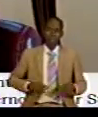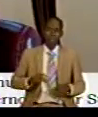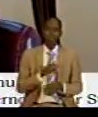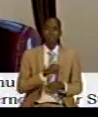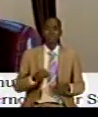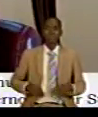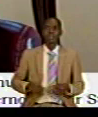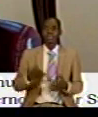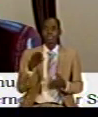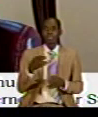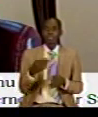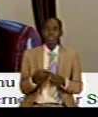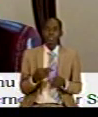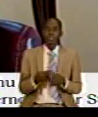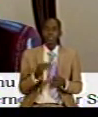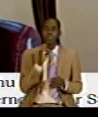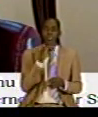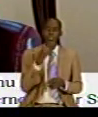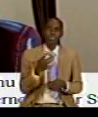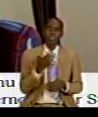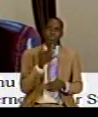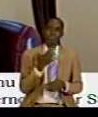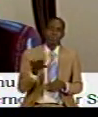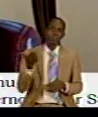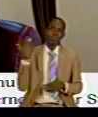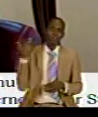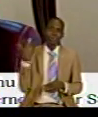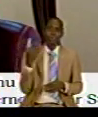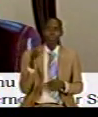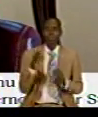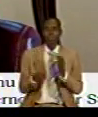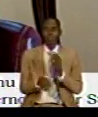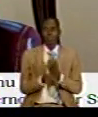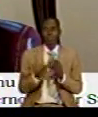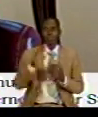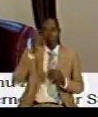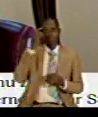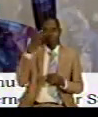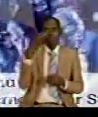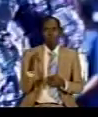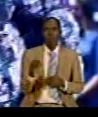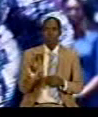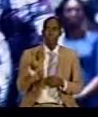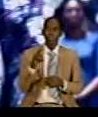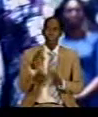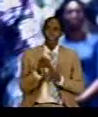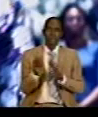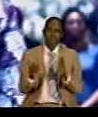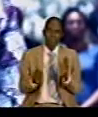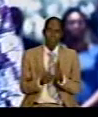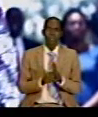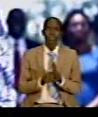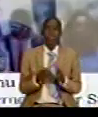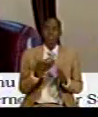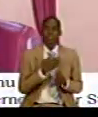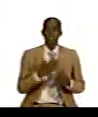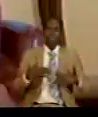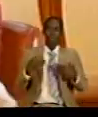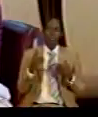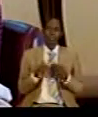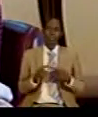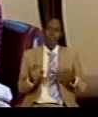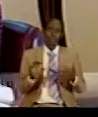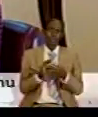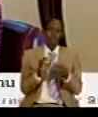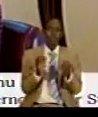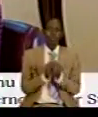Zagbai Nuhu, the former deputy governor of Niger State, and I'm glad to be associated with Pastor Kumuyi.